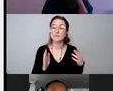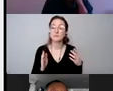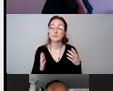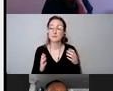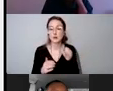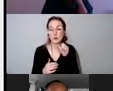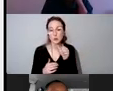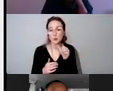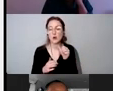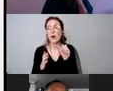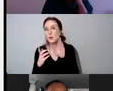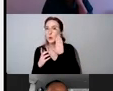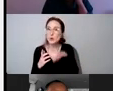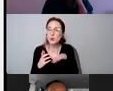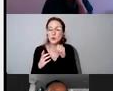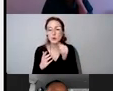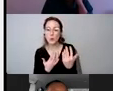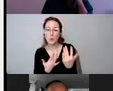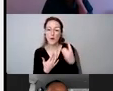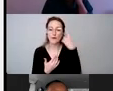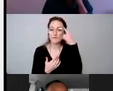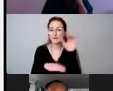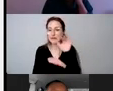don't wait for the night, defend yourself.